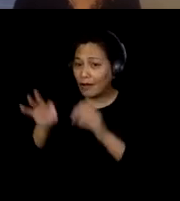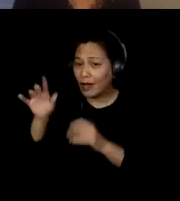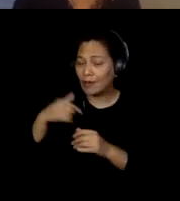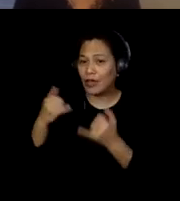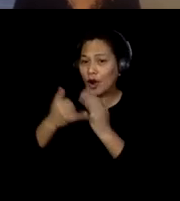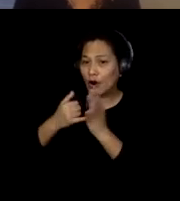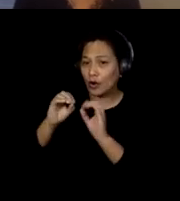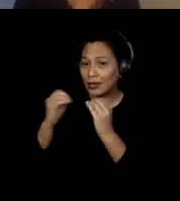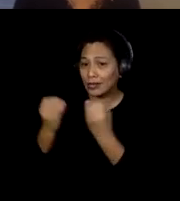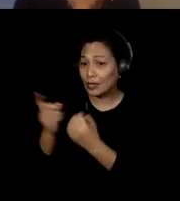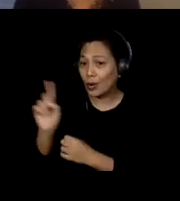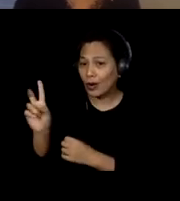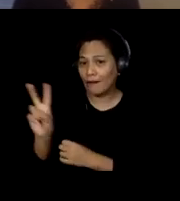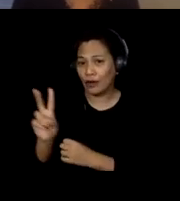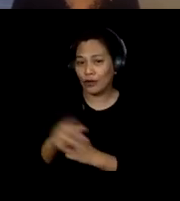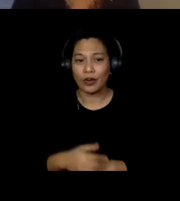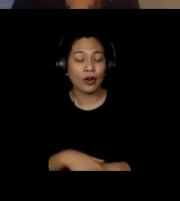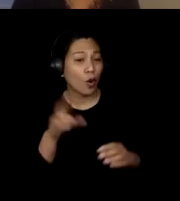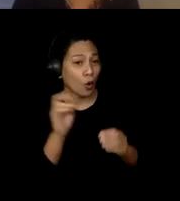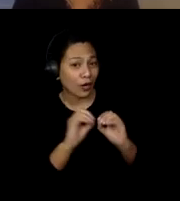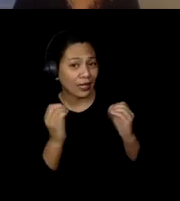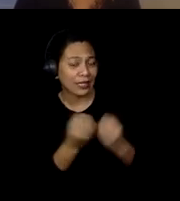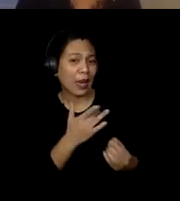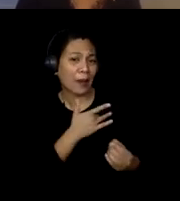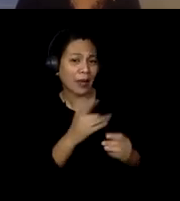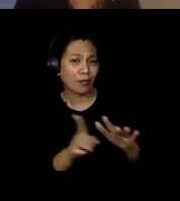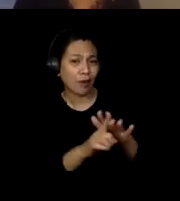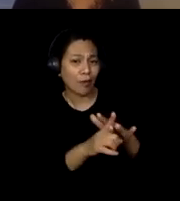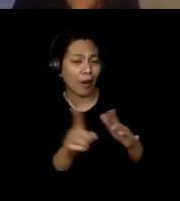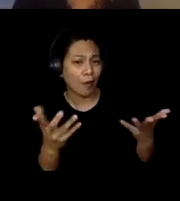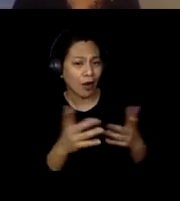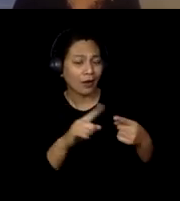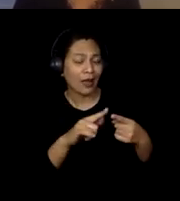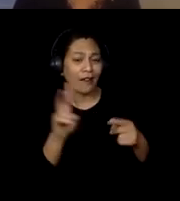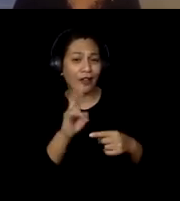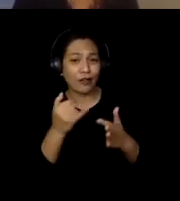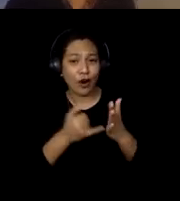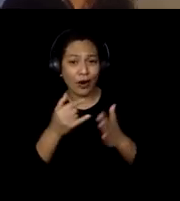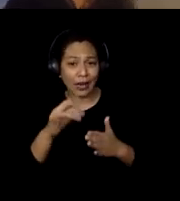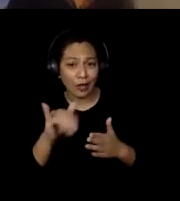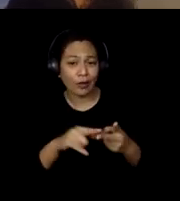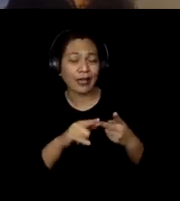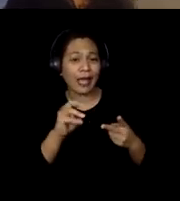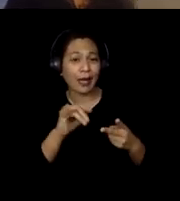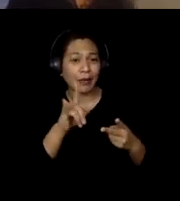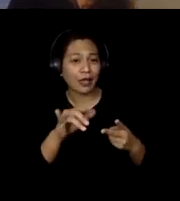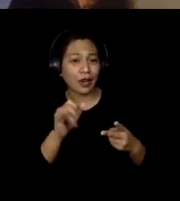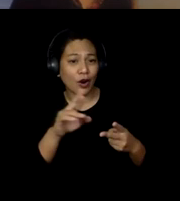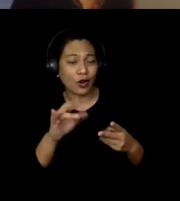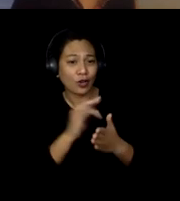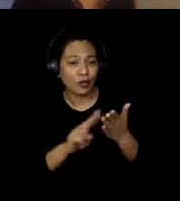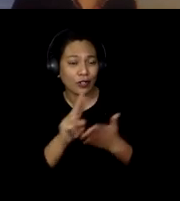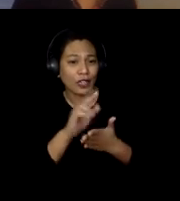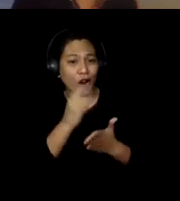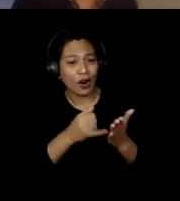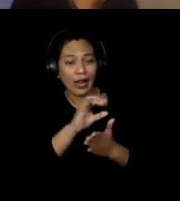in Vancouver. Organizations frequently mentioned on the web include the Vancouver Art Gallery, the Emily Carr University of Art and Design,